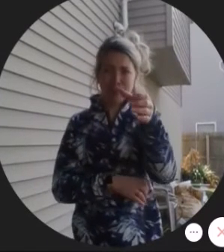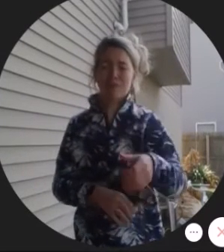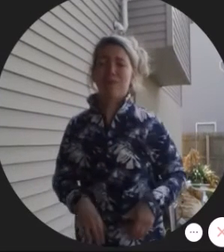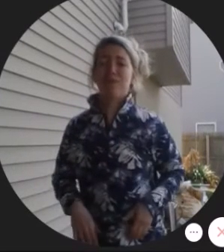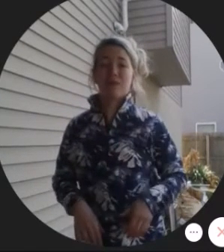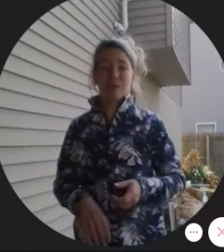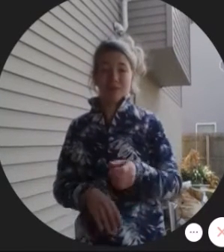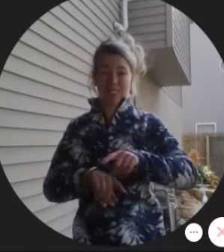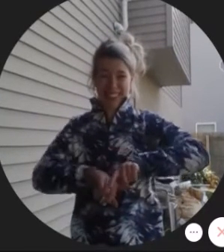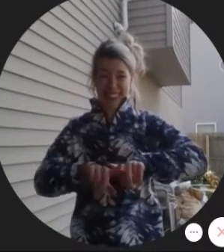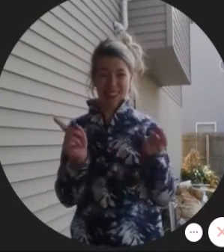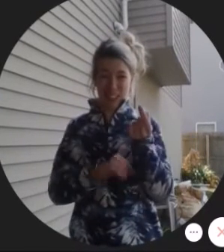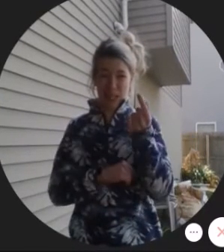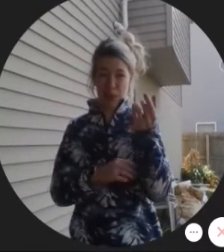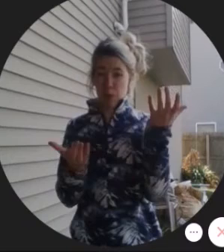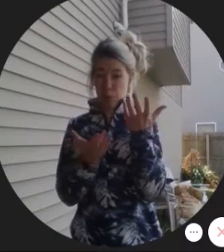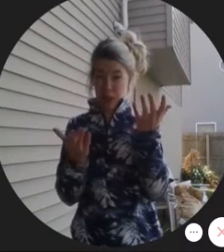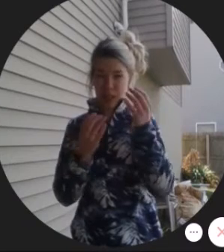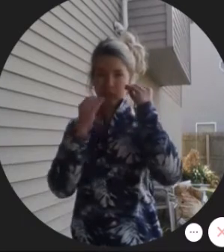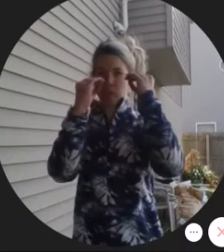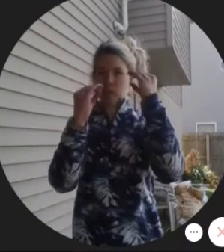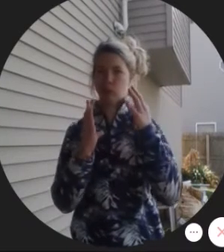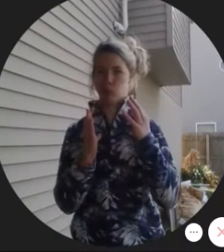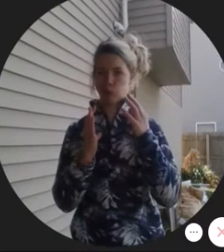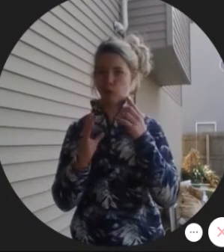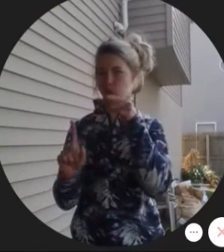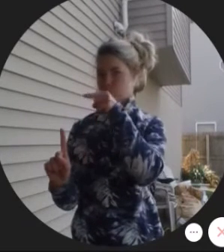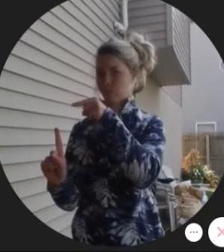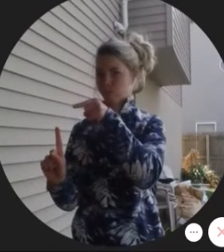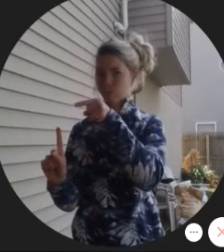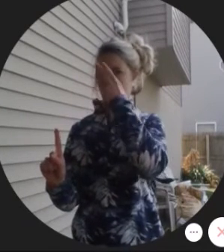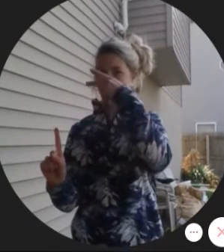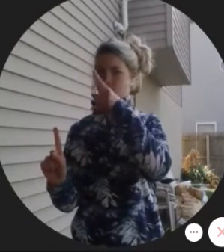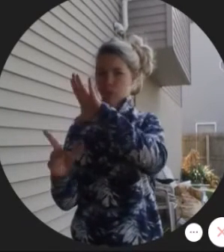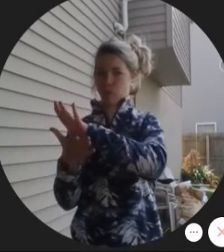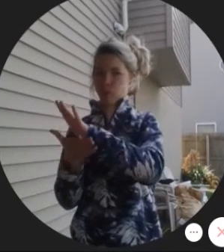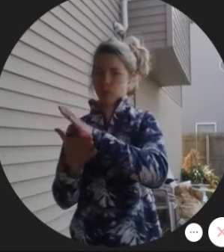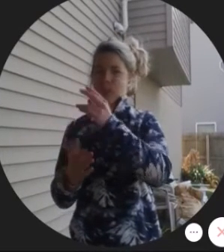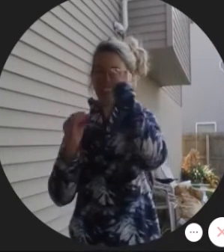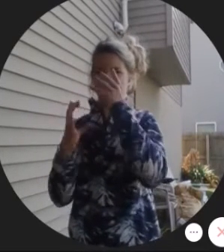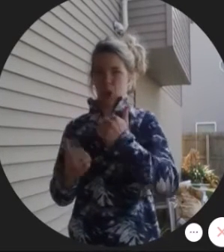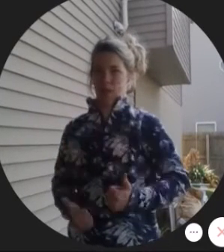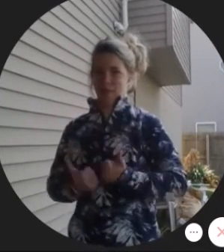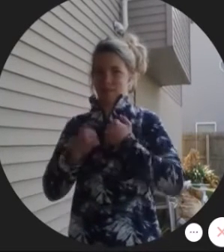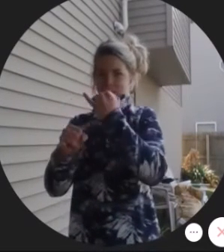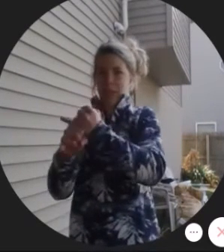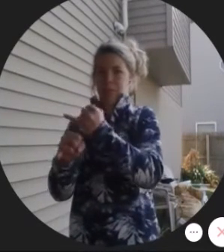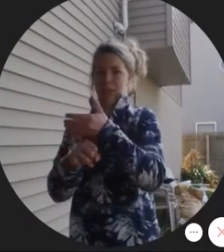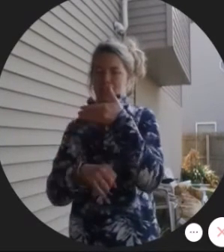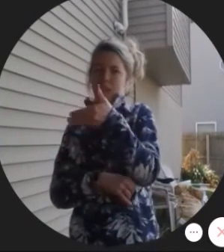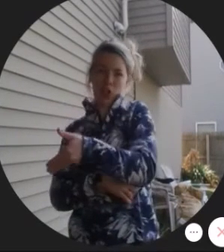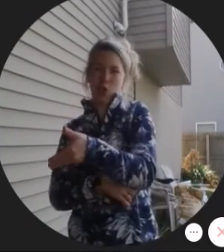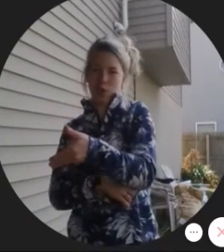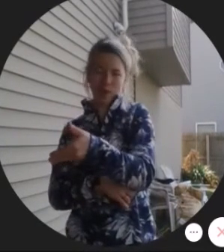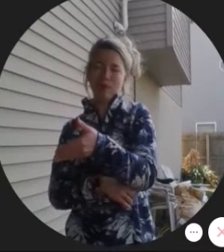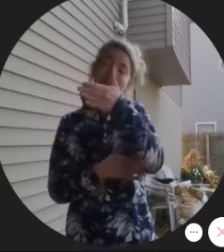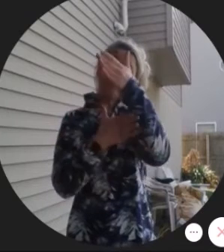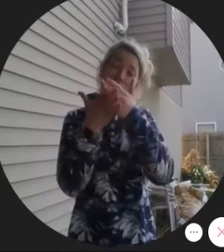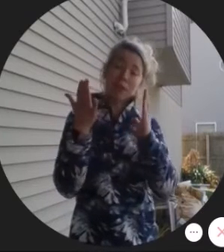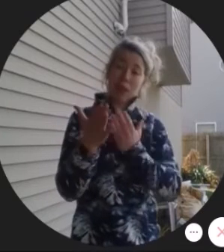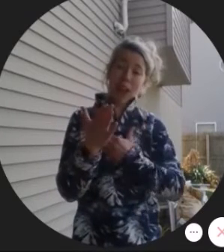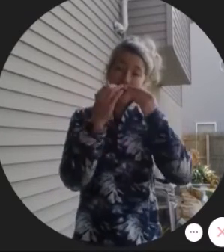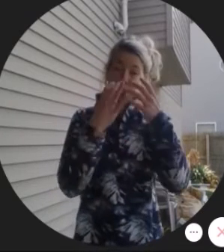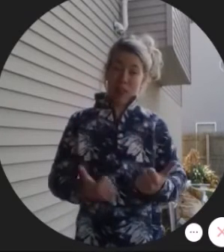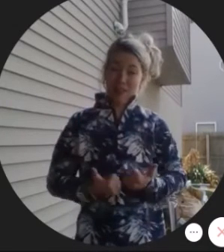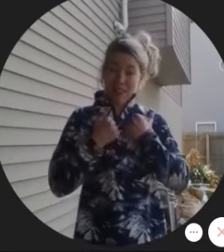he lived there, he does schoolwork there, he works there, he plays games. However, at Harry Potter school, the teachers live on